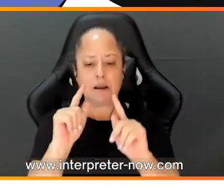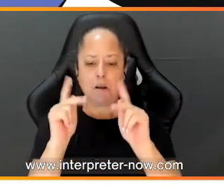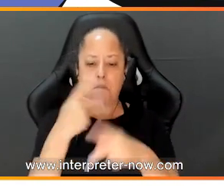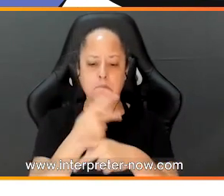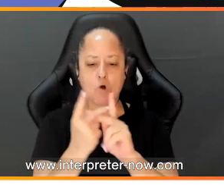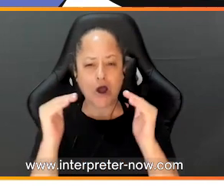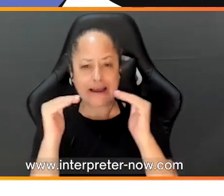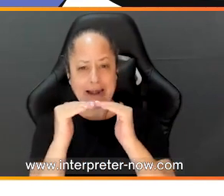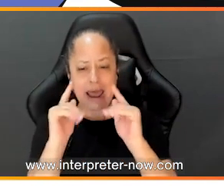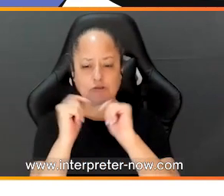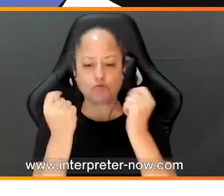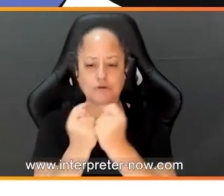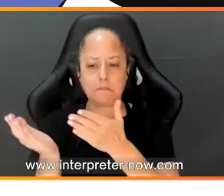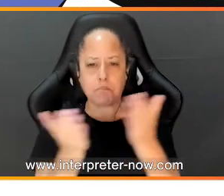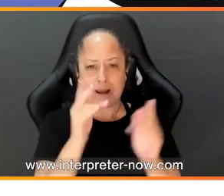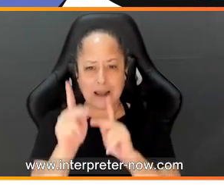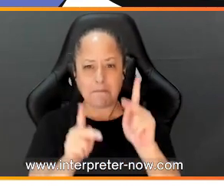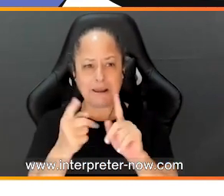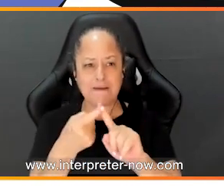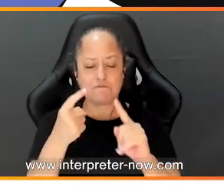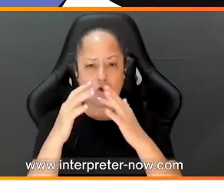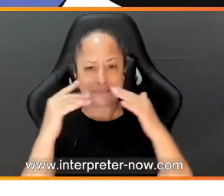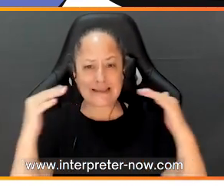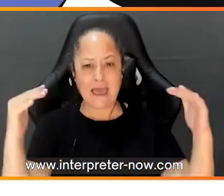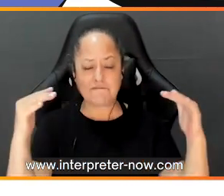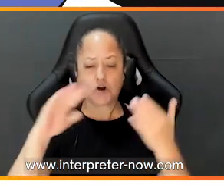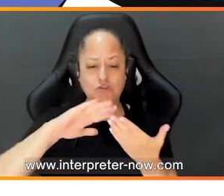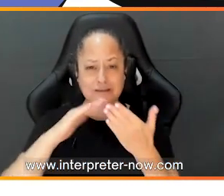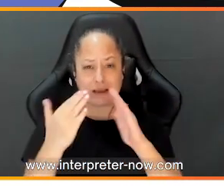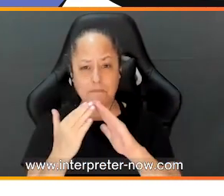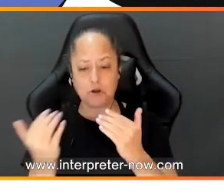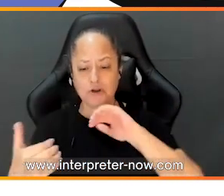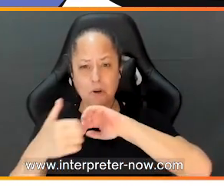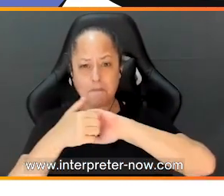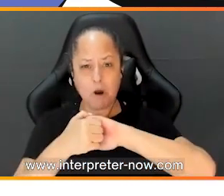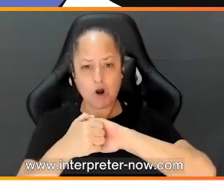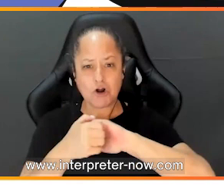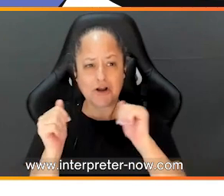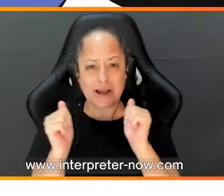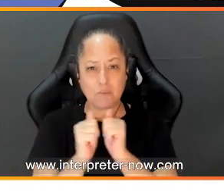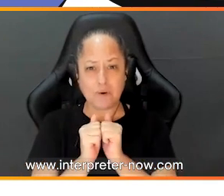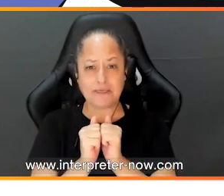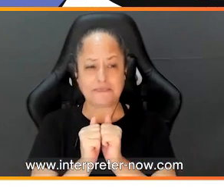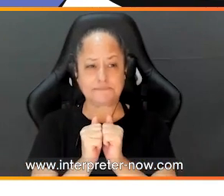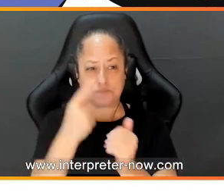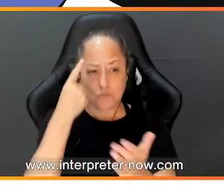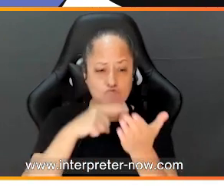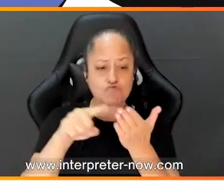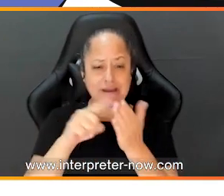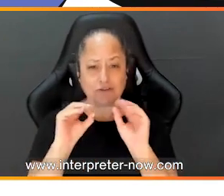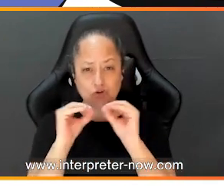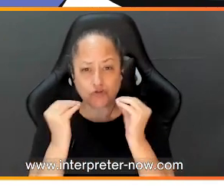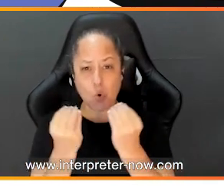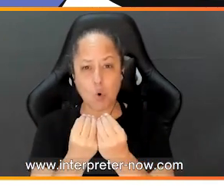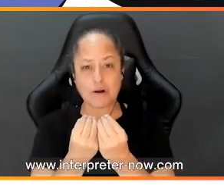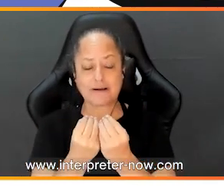education. Let's start just kind of rethinking, questioning, and then the day-to-day behaviors, and then ultimately work towards that workflow,